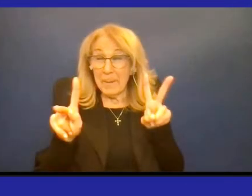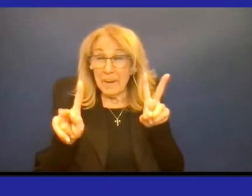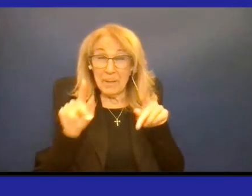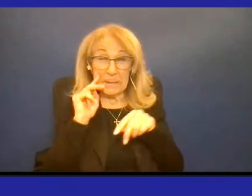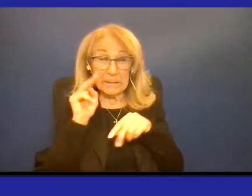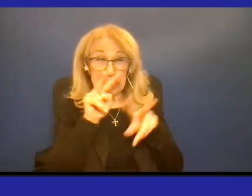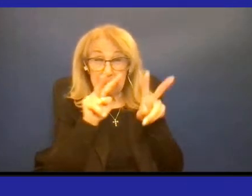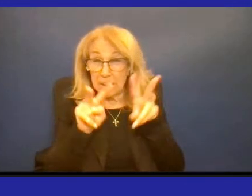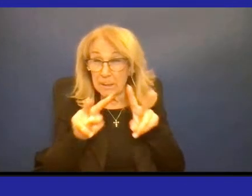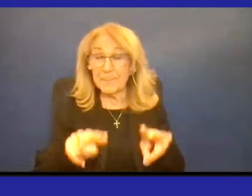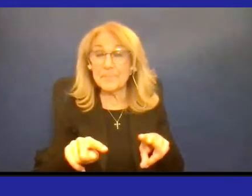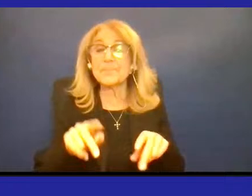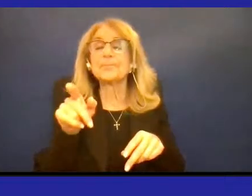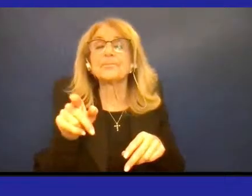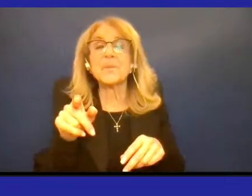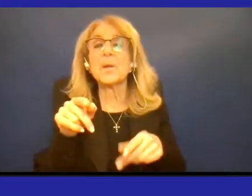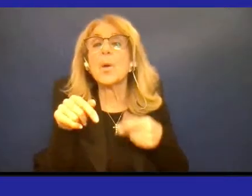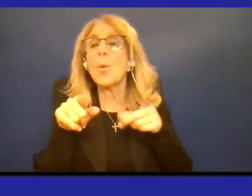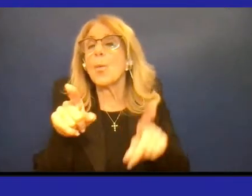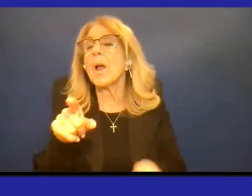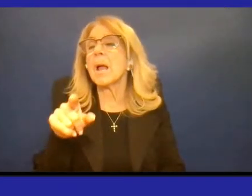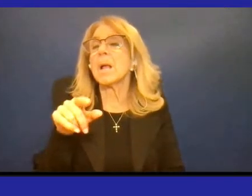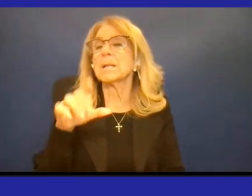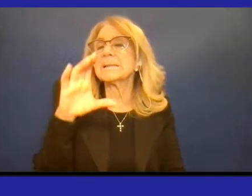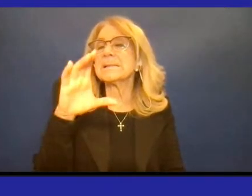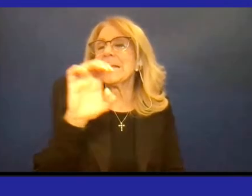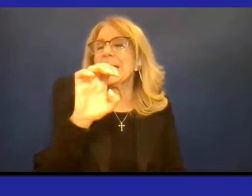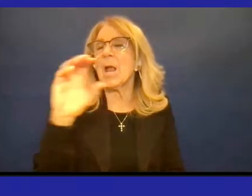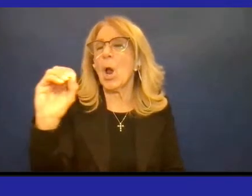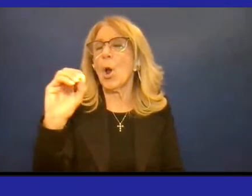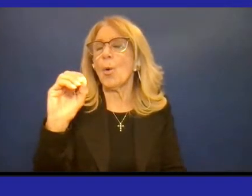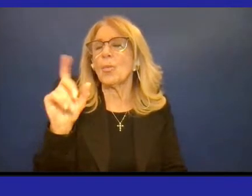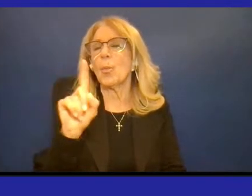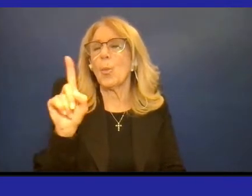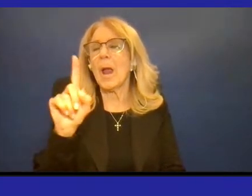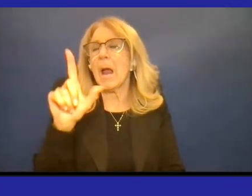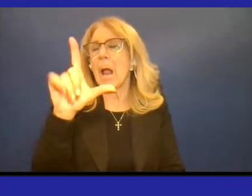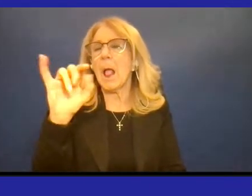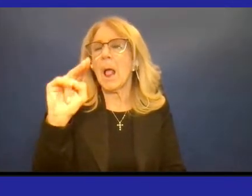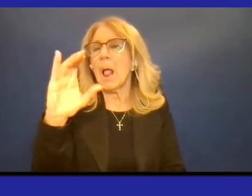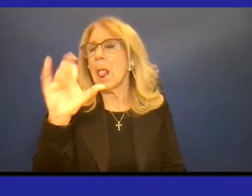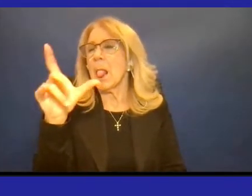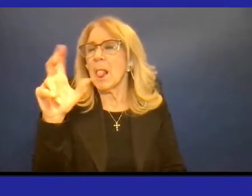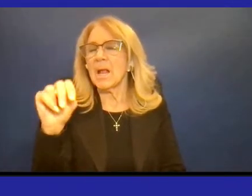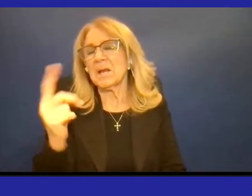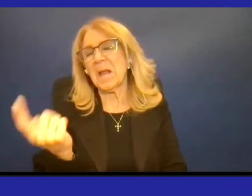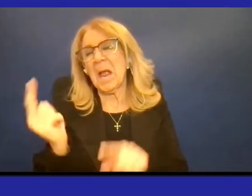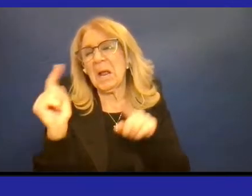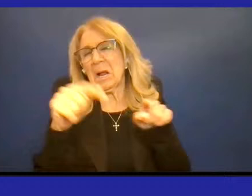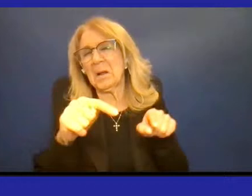was interim CEO at Lincoln, I kind of dropped in the middle of this process, but